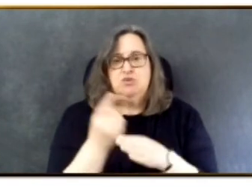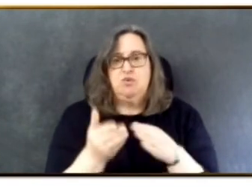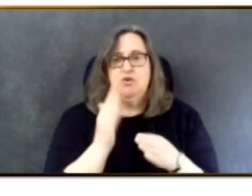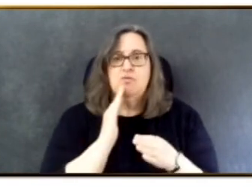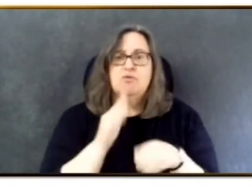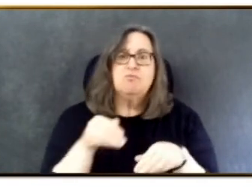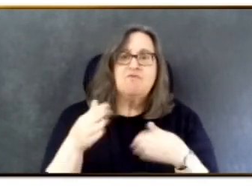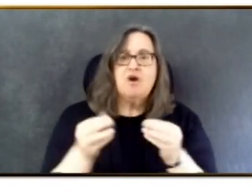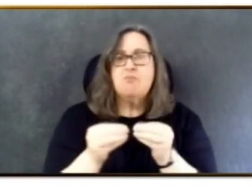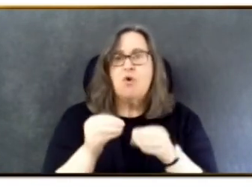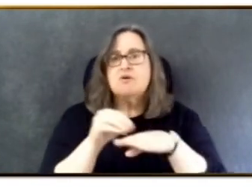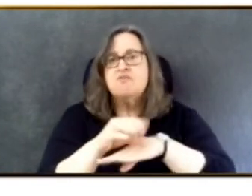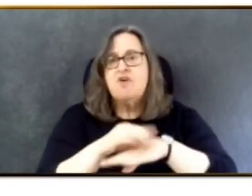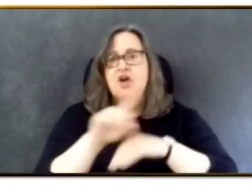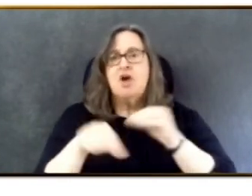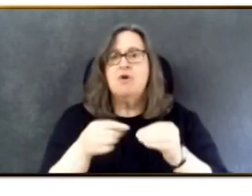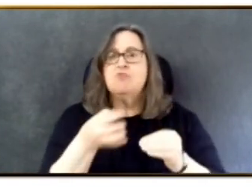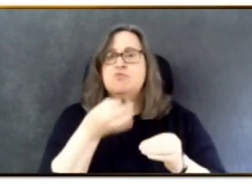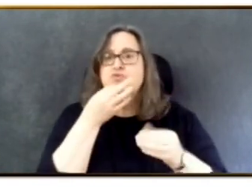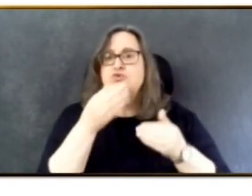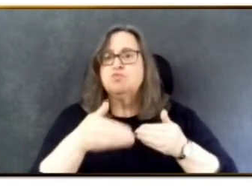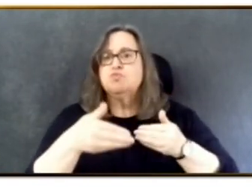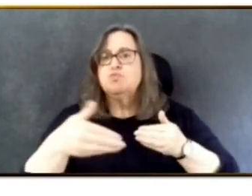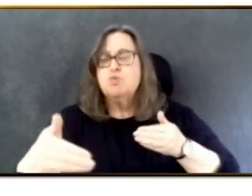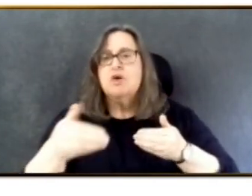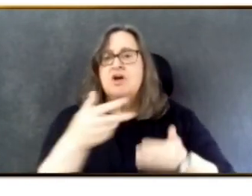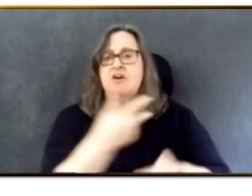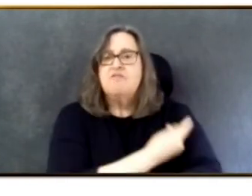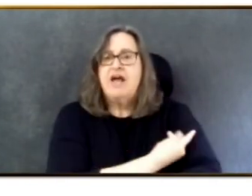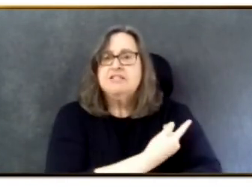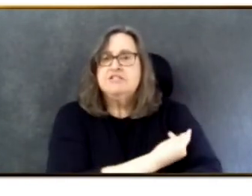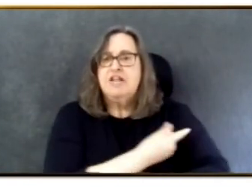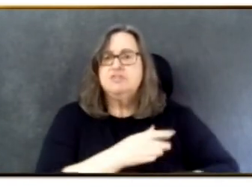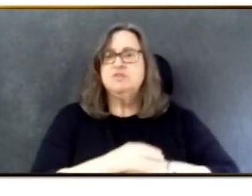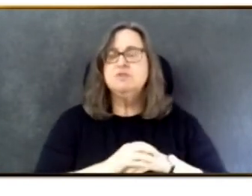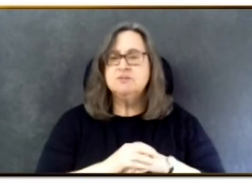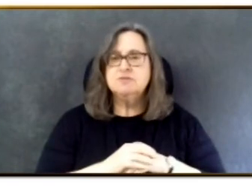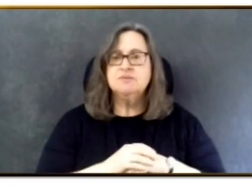of vaccinations, which states